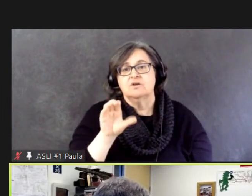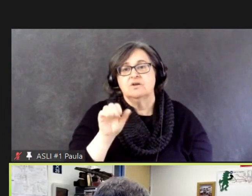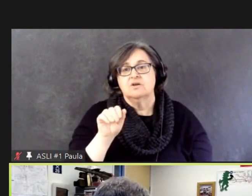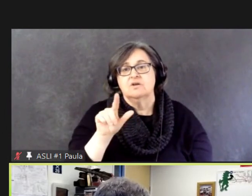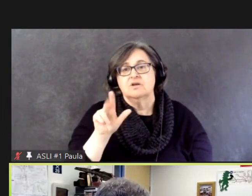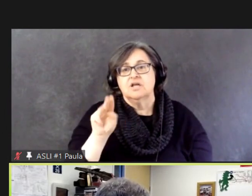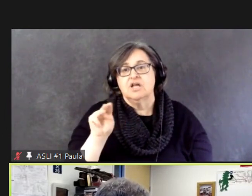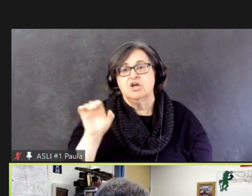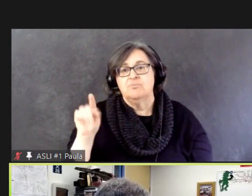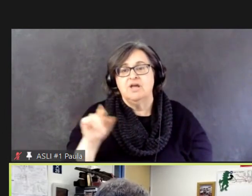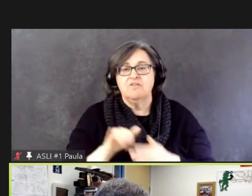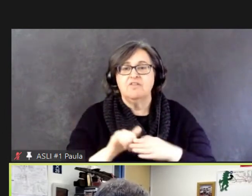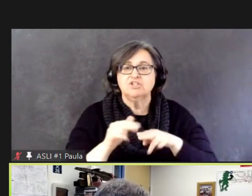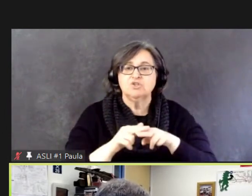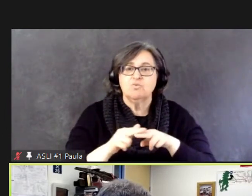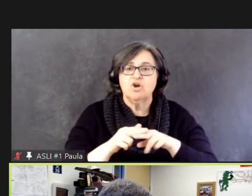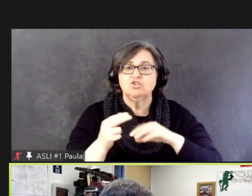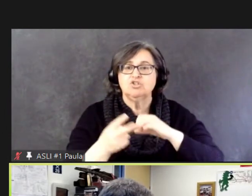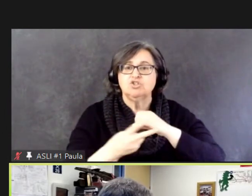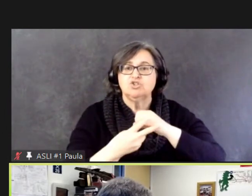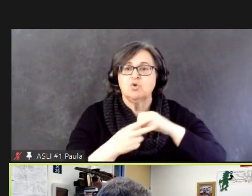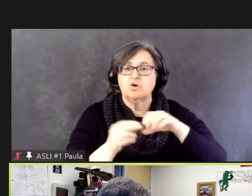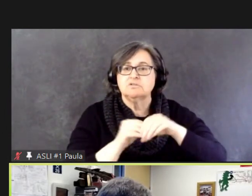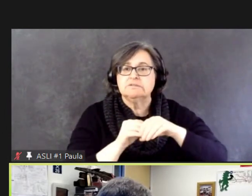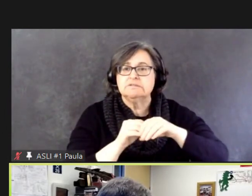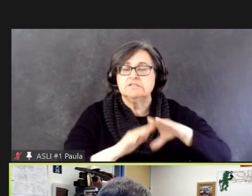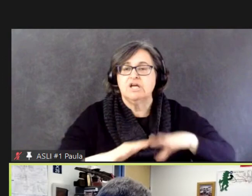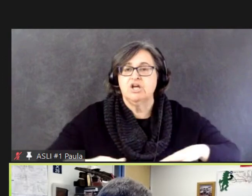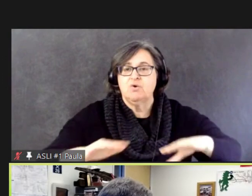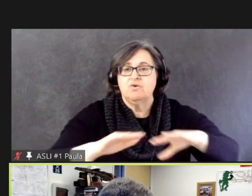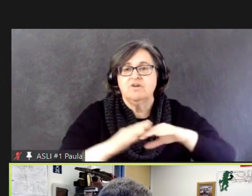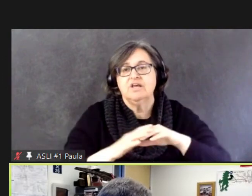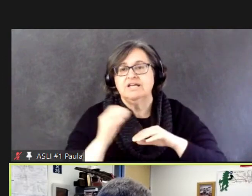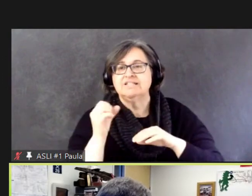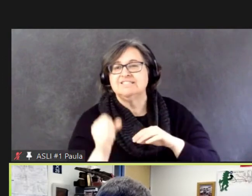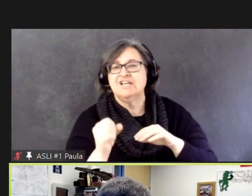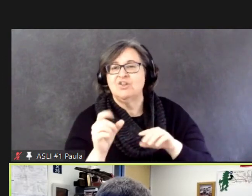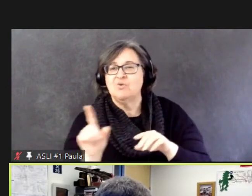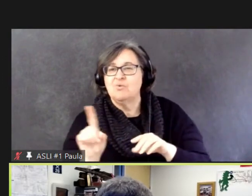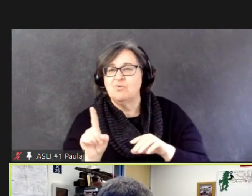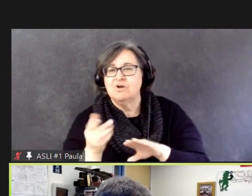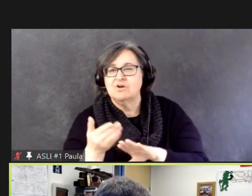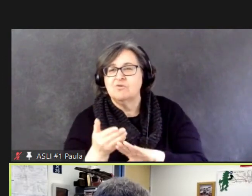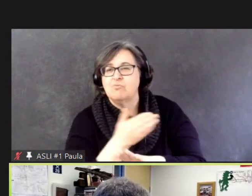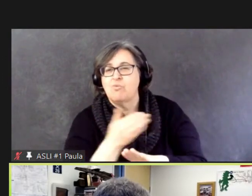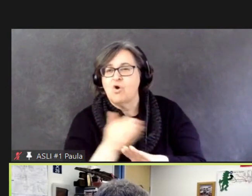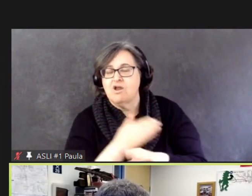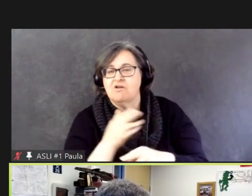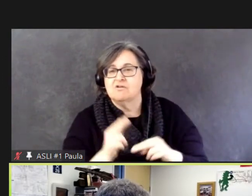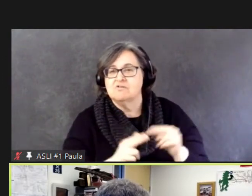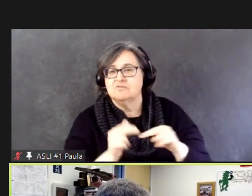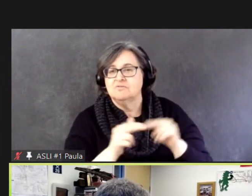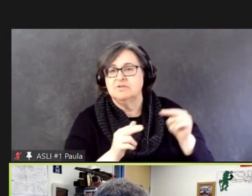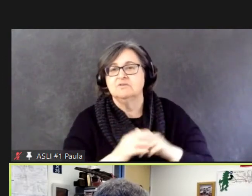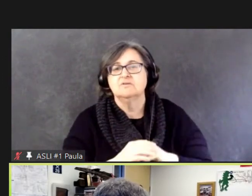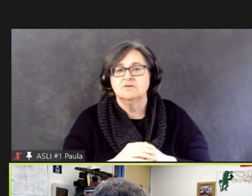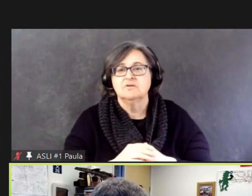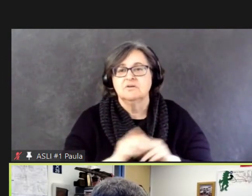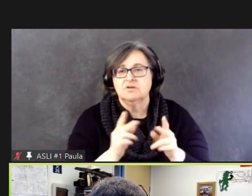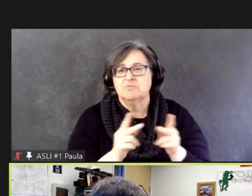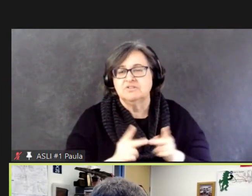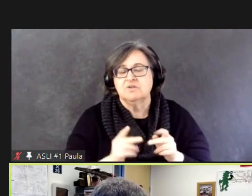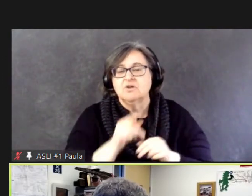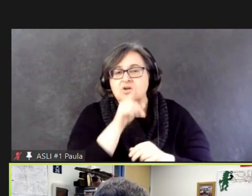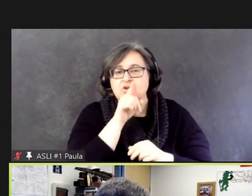storage yard for materials and a warehousing yard. Directly kind of south of where the predecessor facility was. And it's a